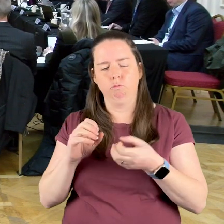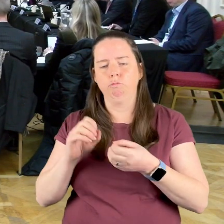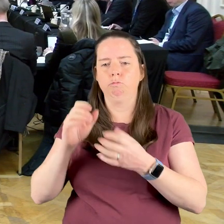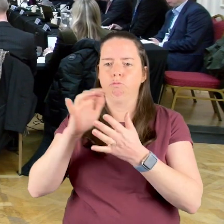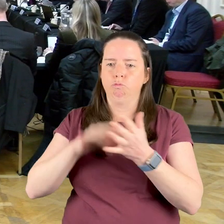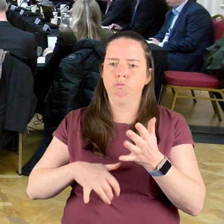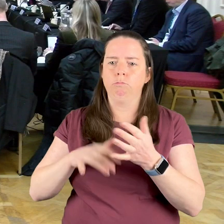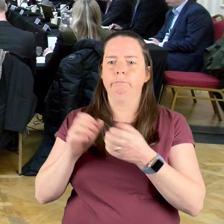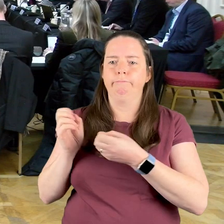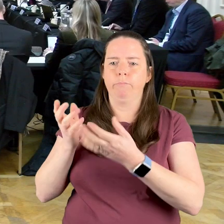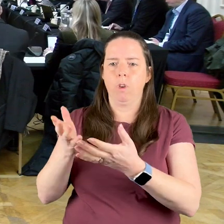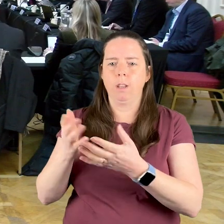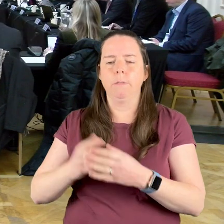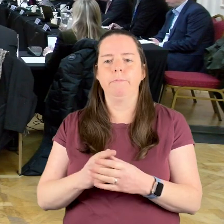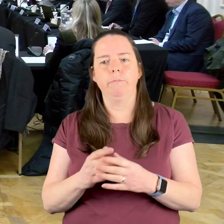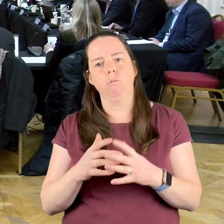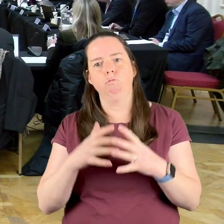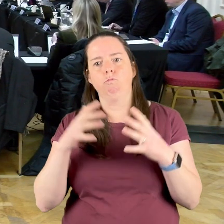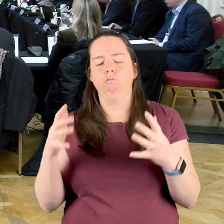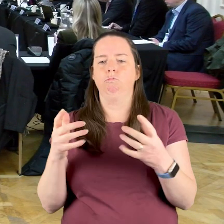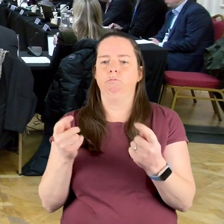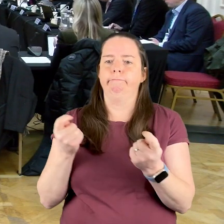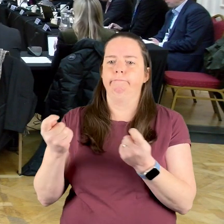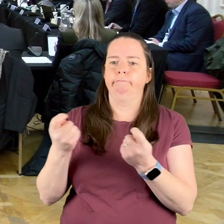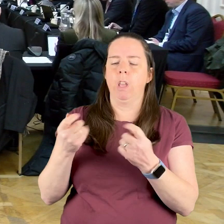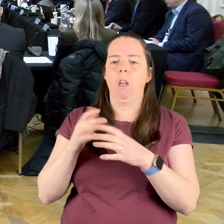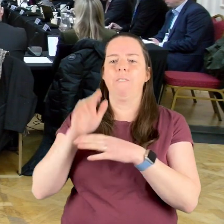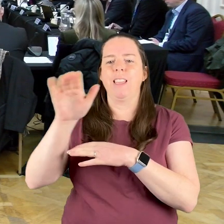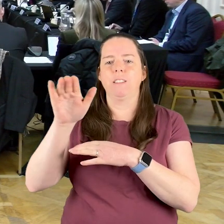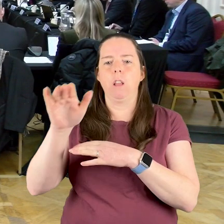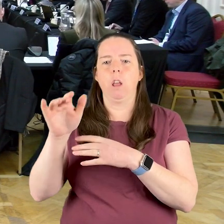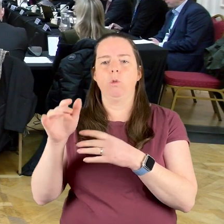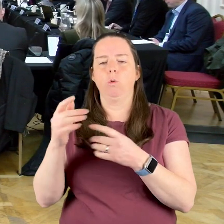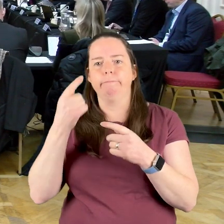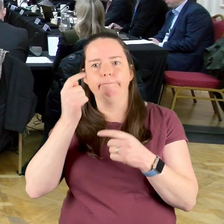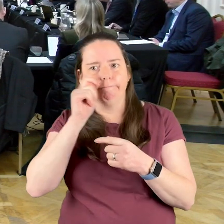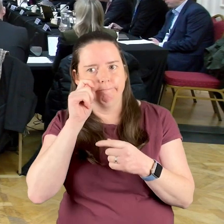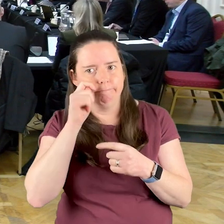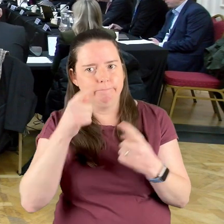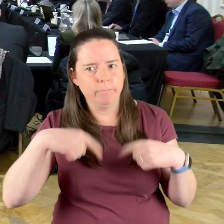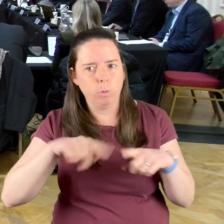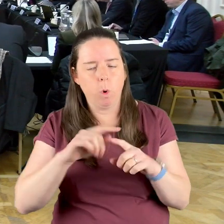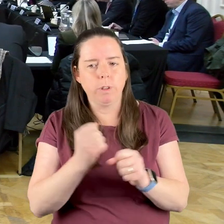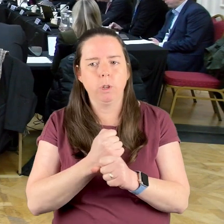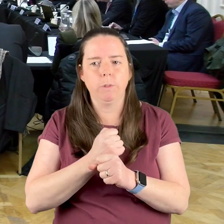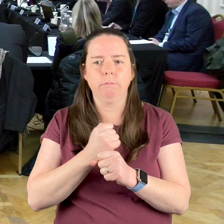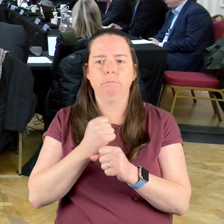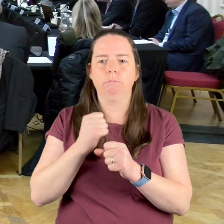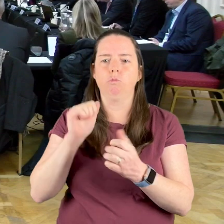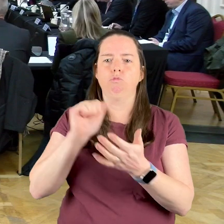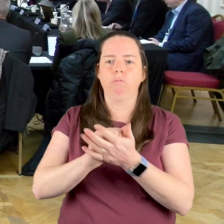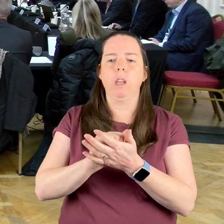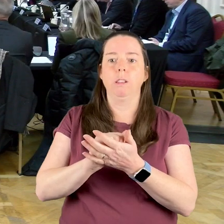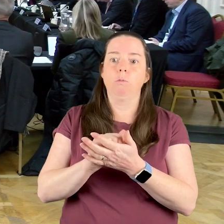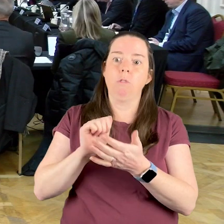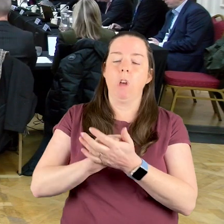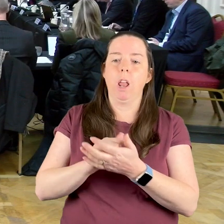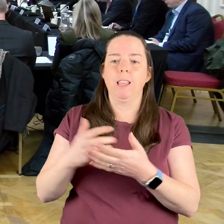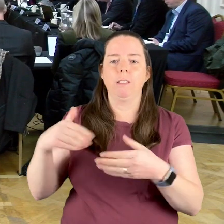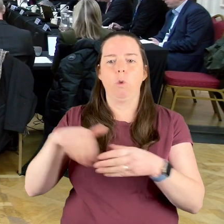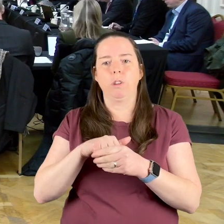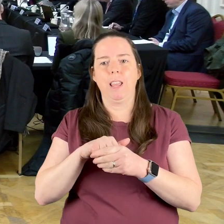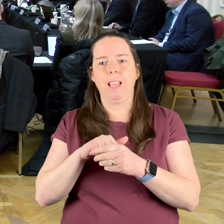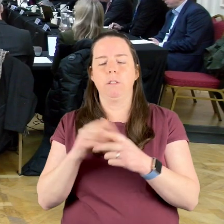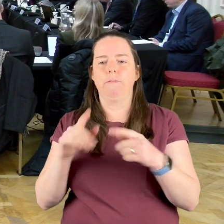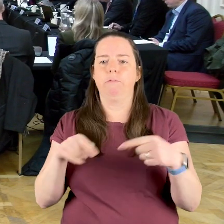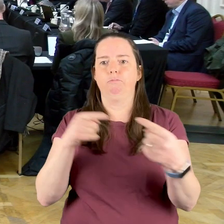around that. So there's a great deal of external scrutiny of what we're doing, quite rightly, in the context of the scale of the challenges we